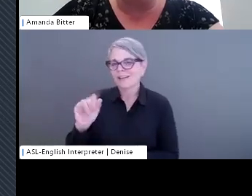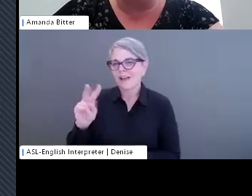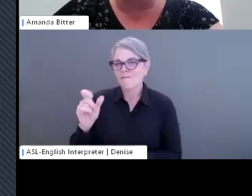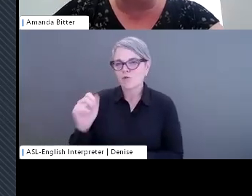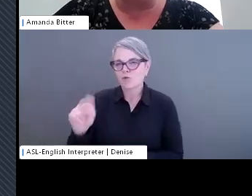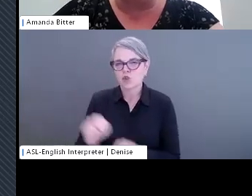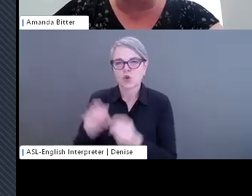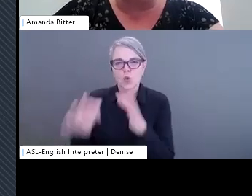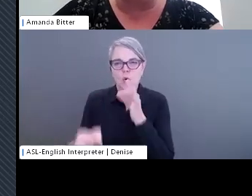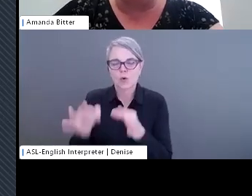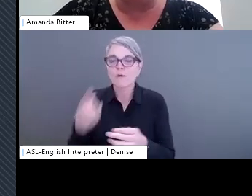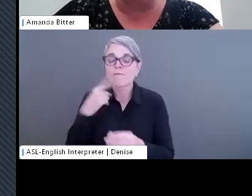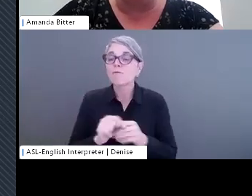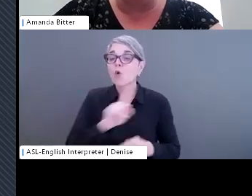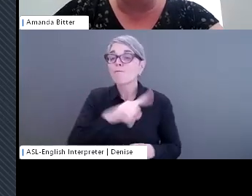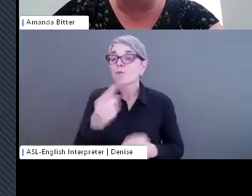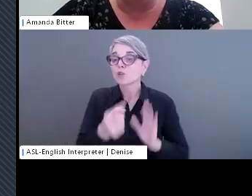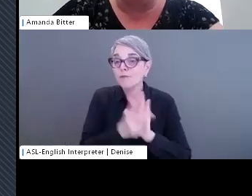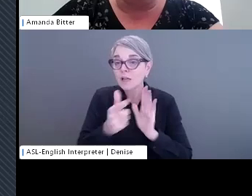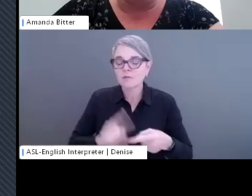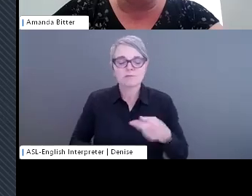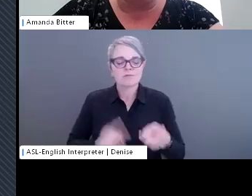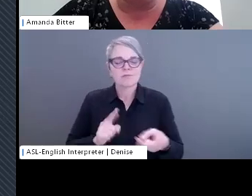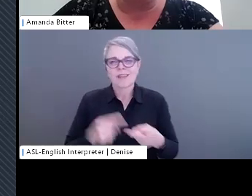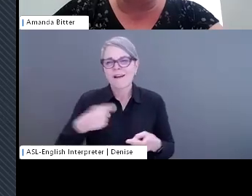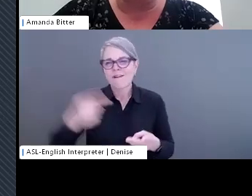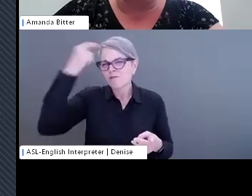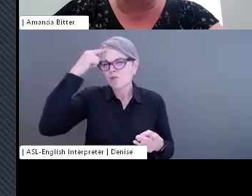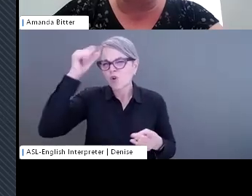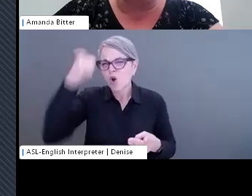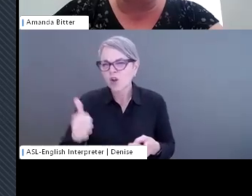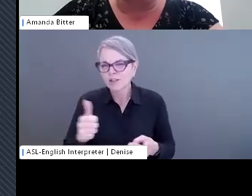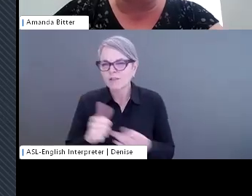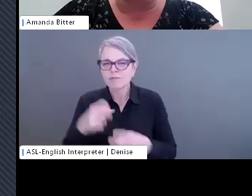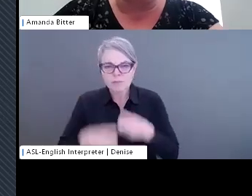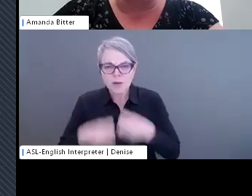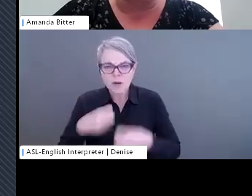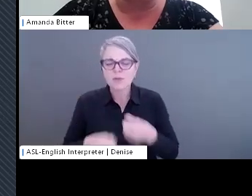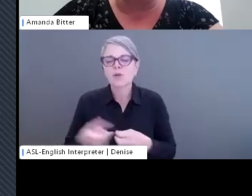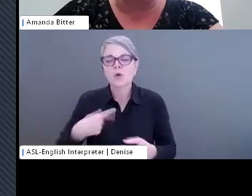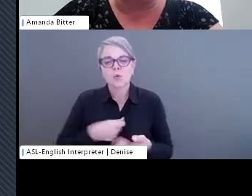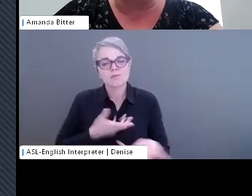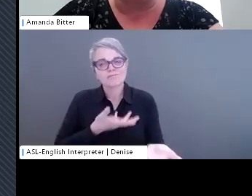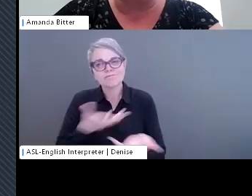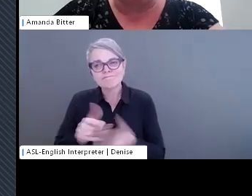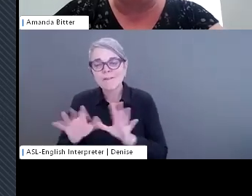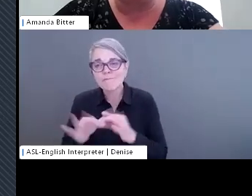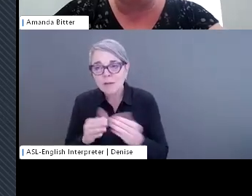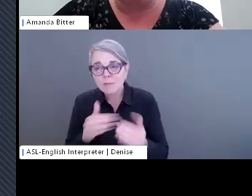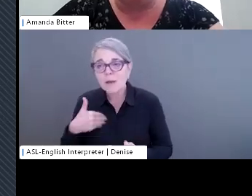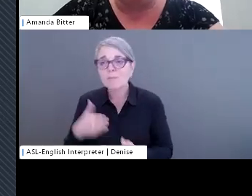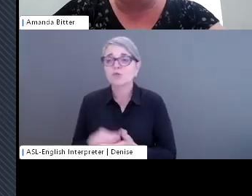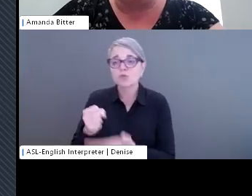offenders, someone with a cognitive impairment. We also liaise with family members, the social workers, and hospital